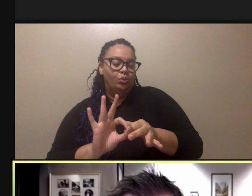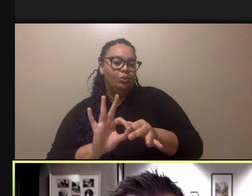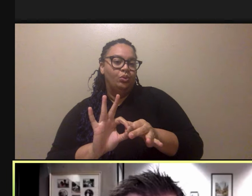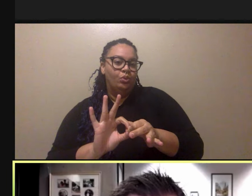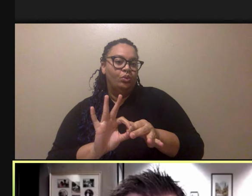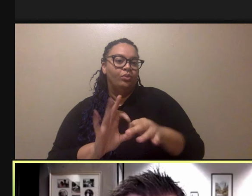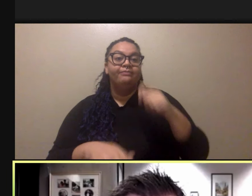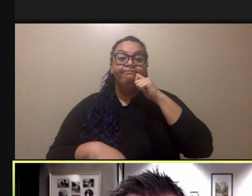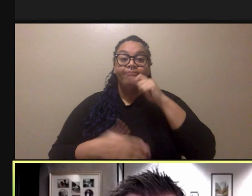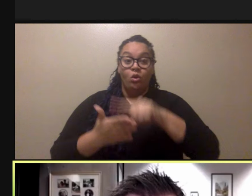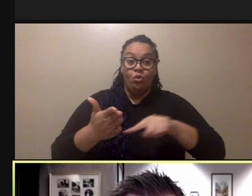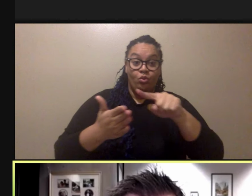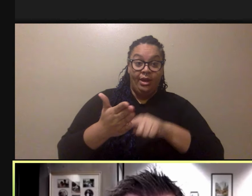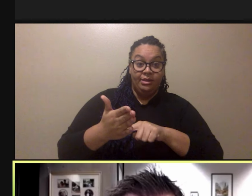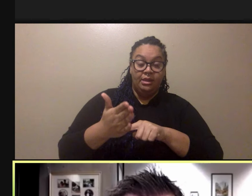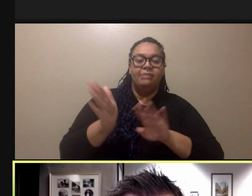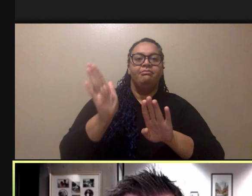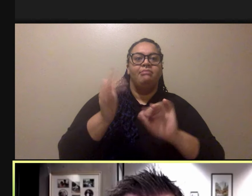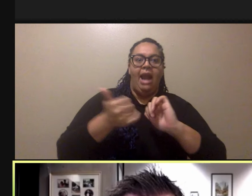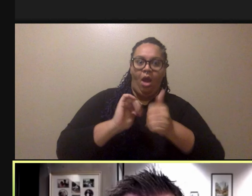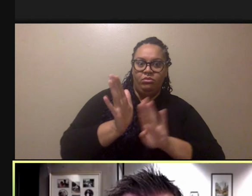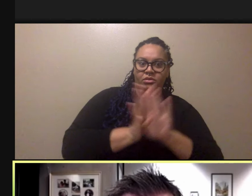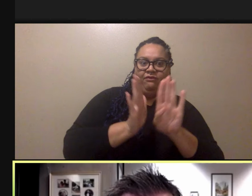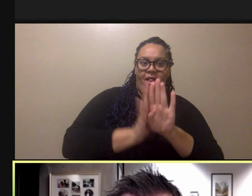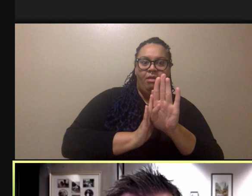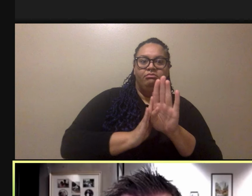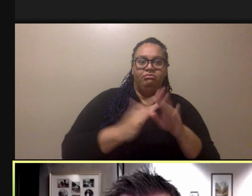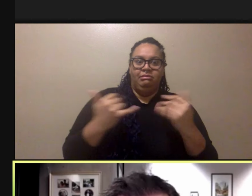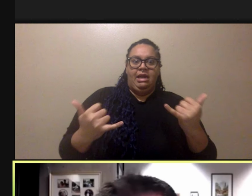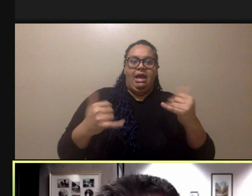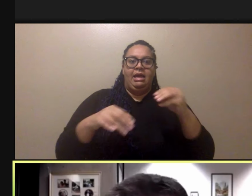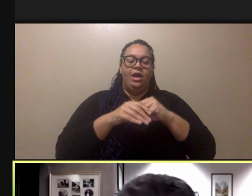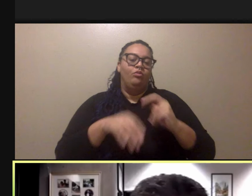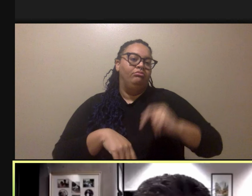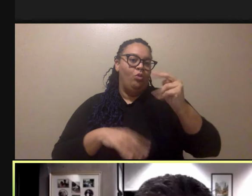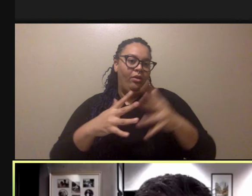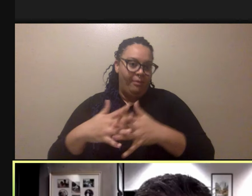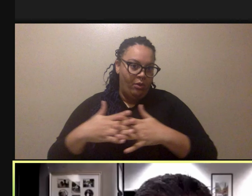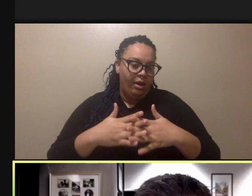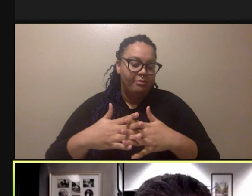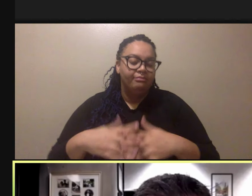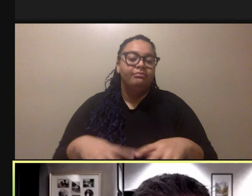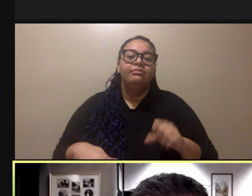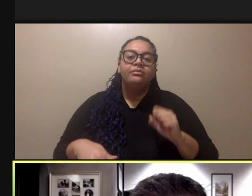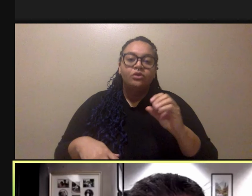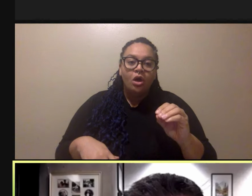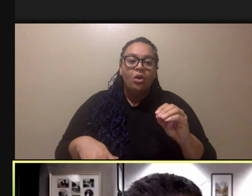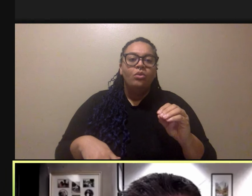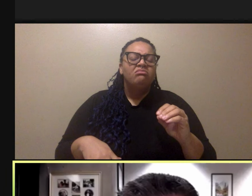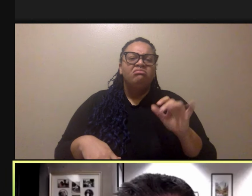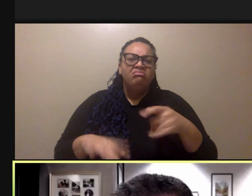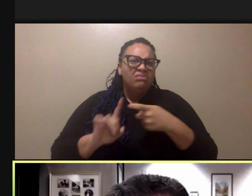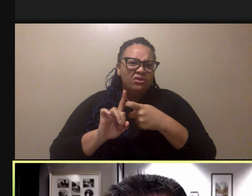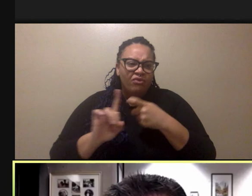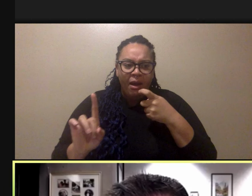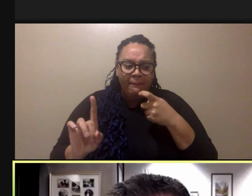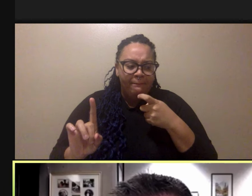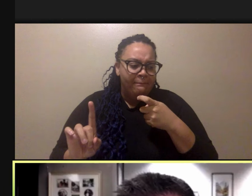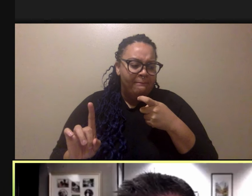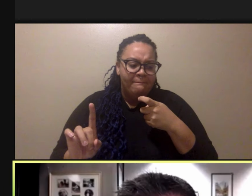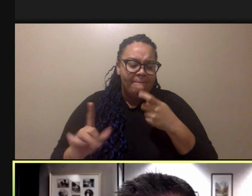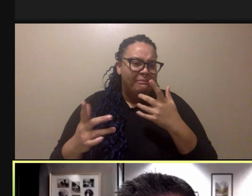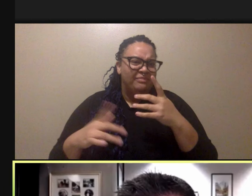related to racism as it developed in the North American context. So, this comes from